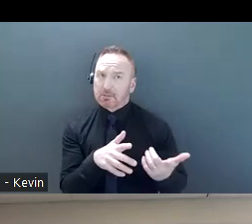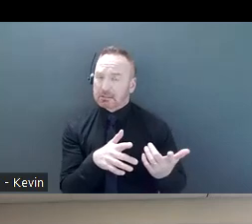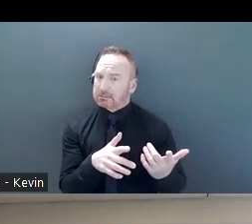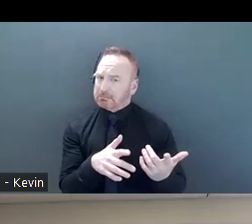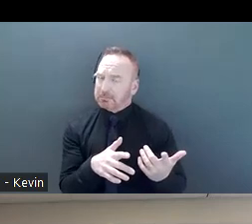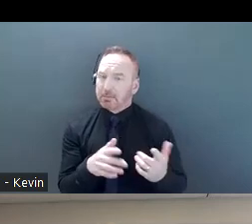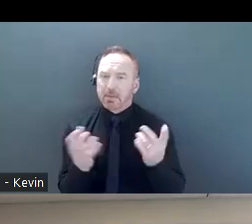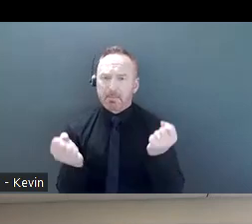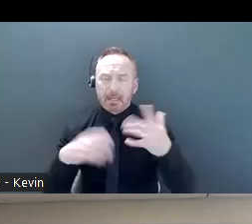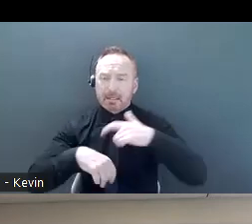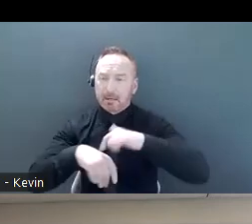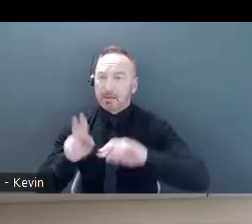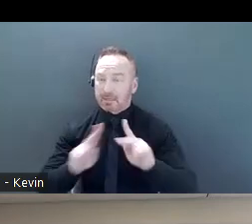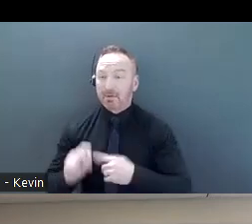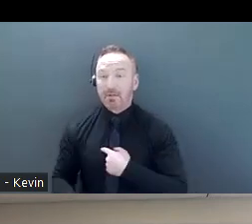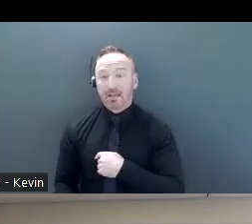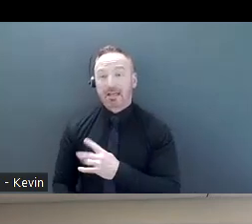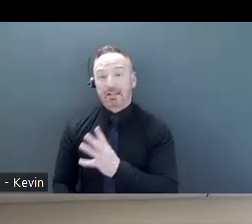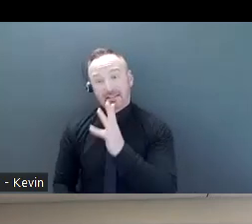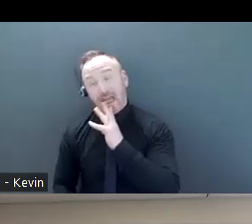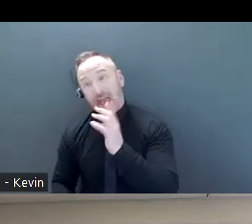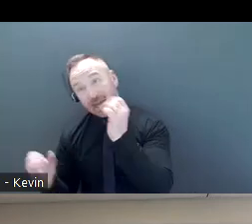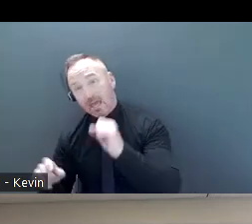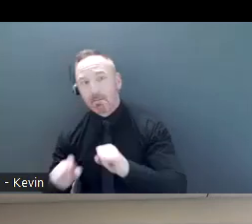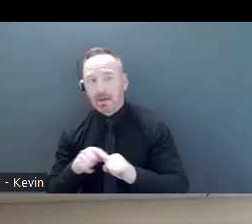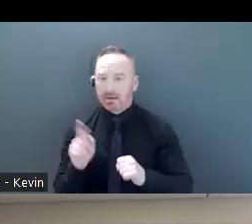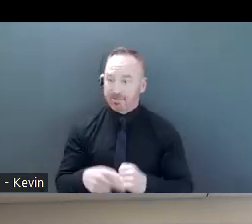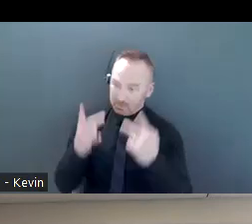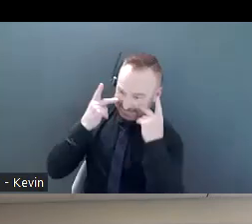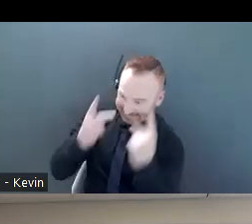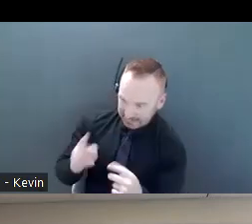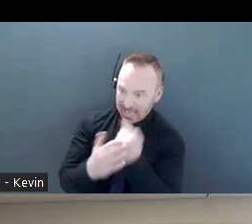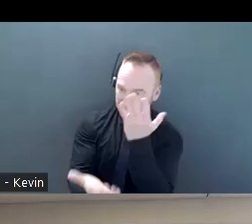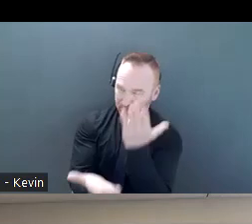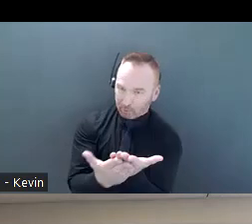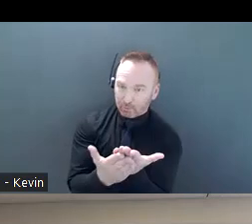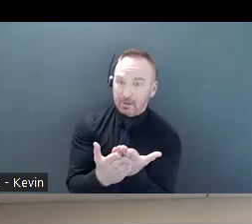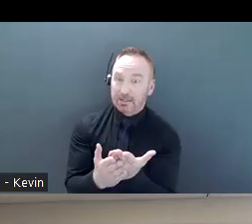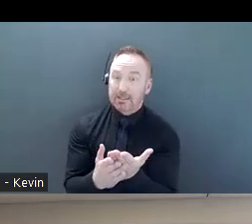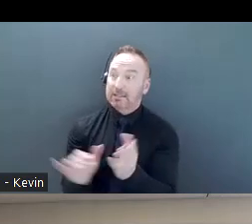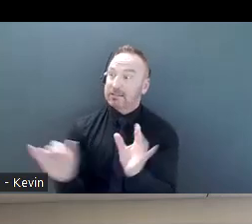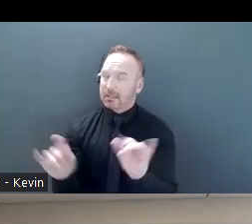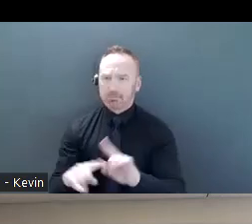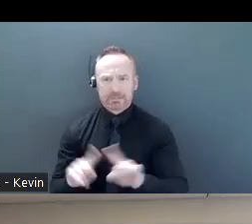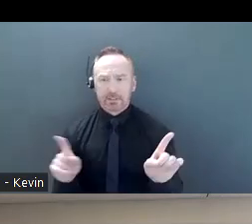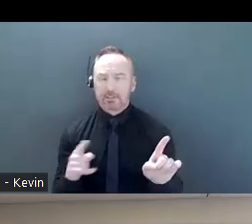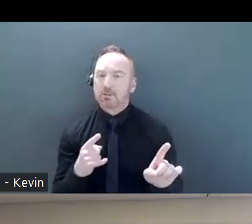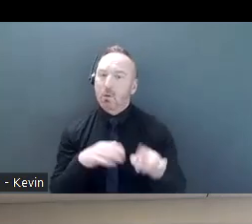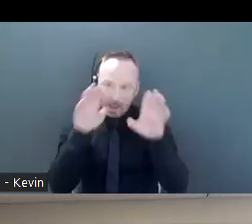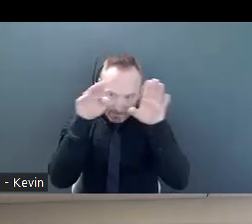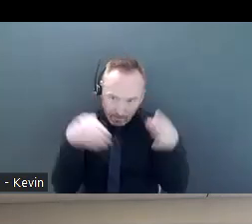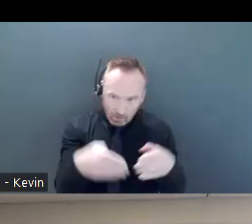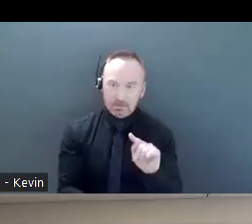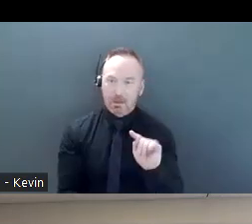lots of people say it. It's another thing to be able to see it and prove it. And that's why I focus on things like text messages, social